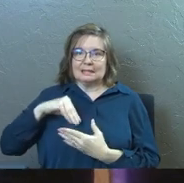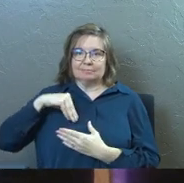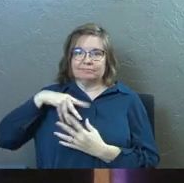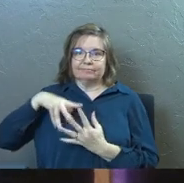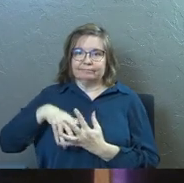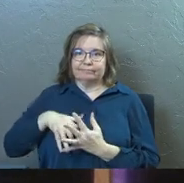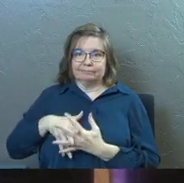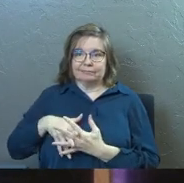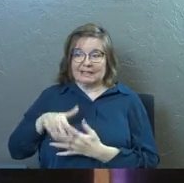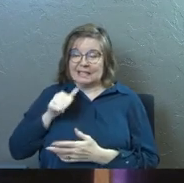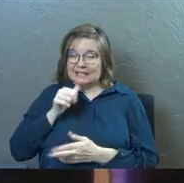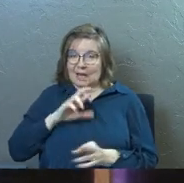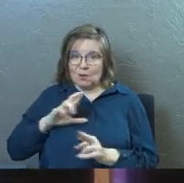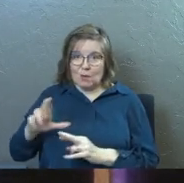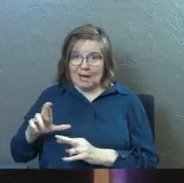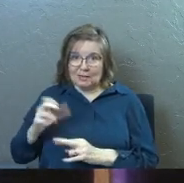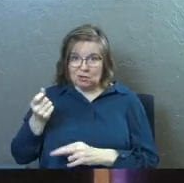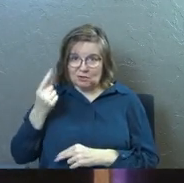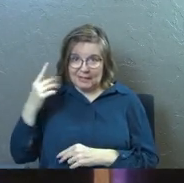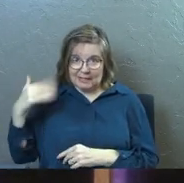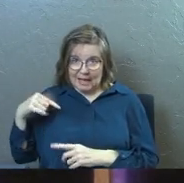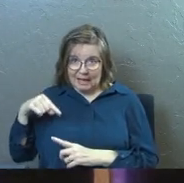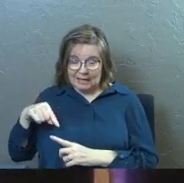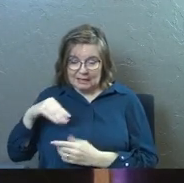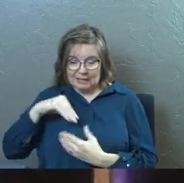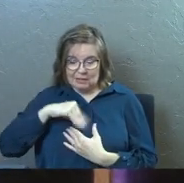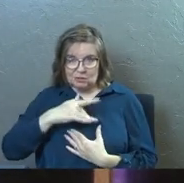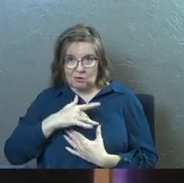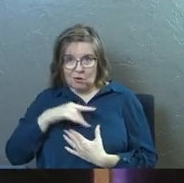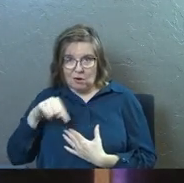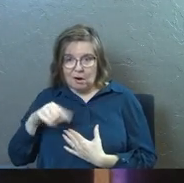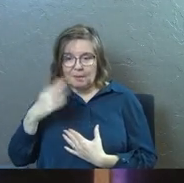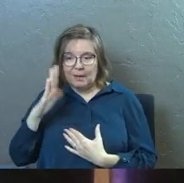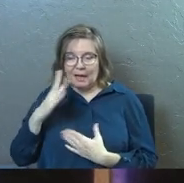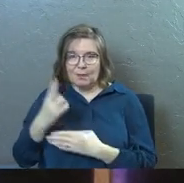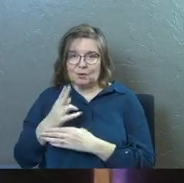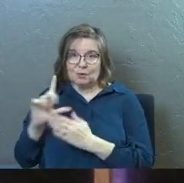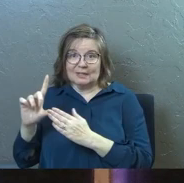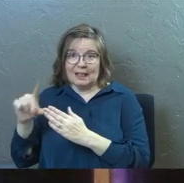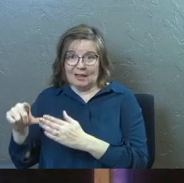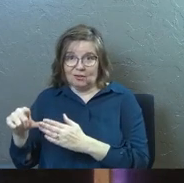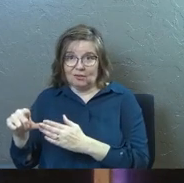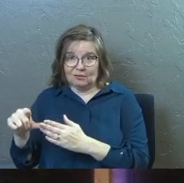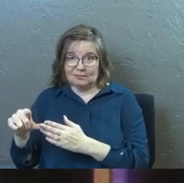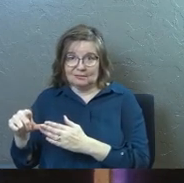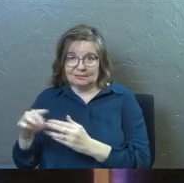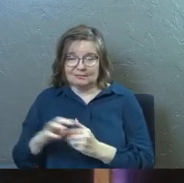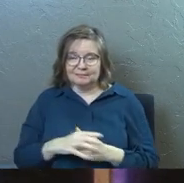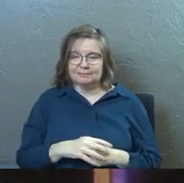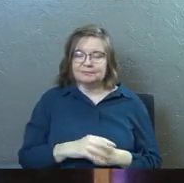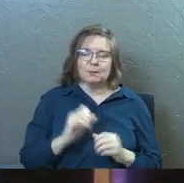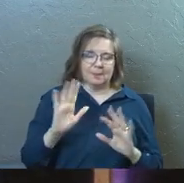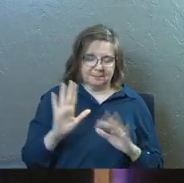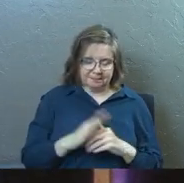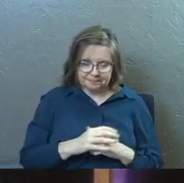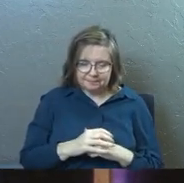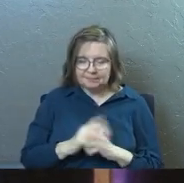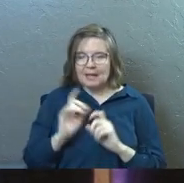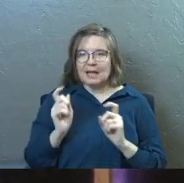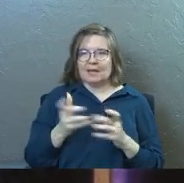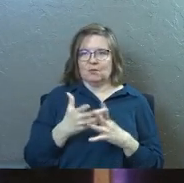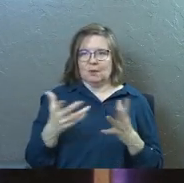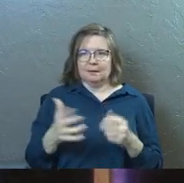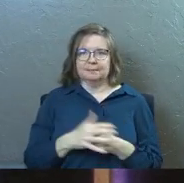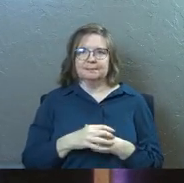planted that he isn't ready to act on yet. But God's going to leverage it later on. Okay, I've given